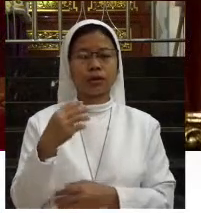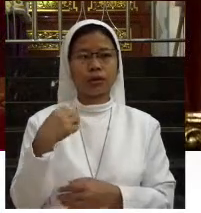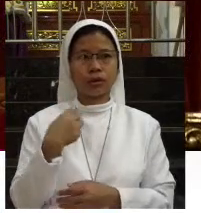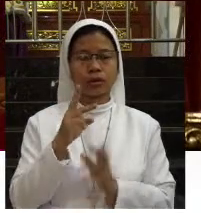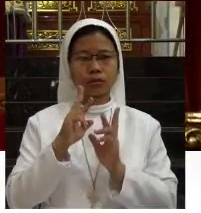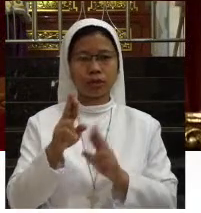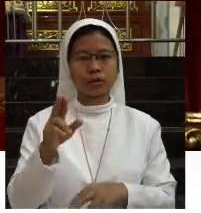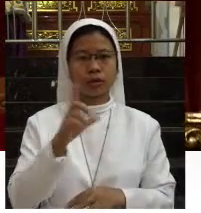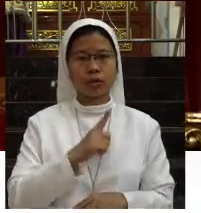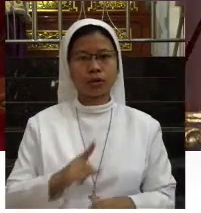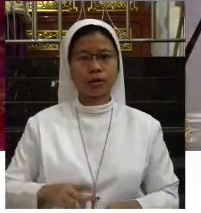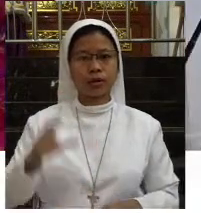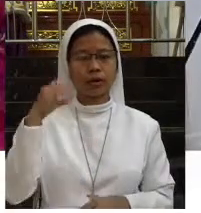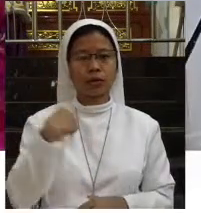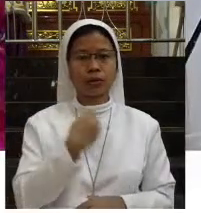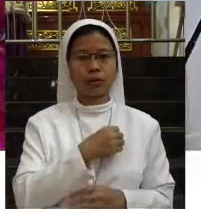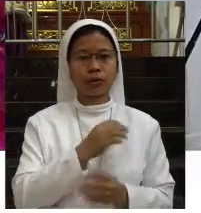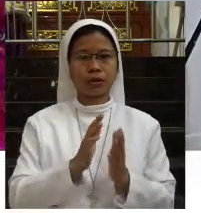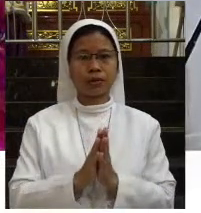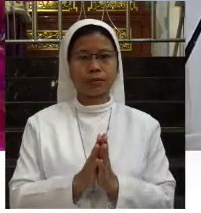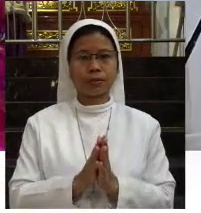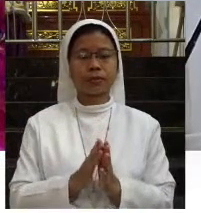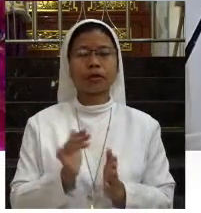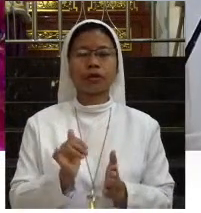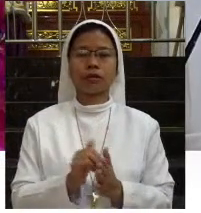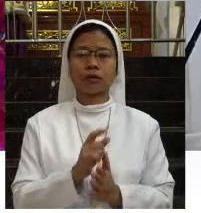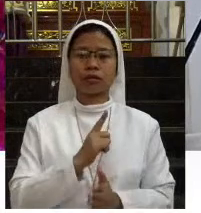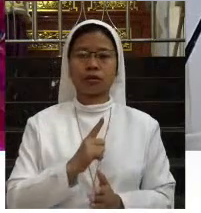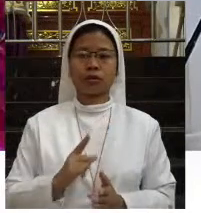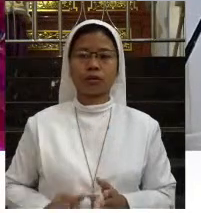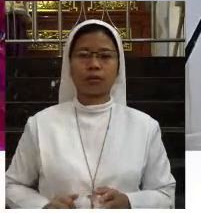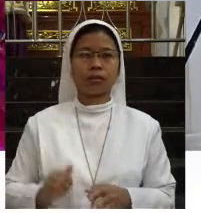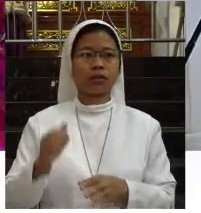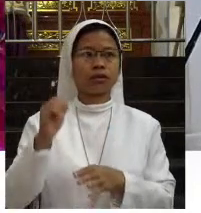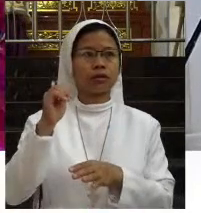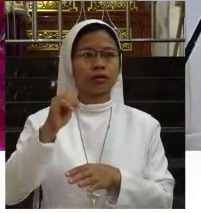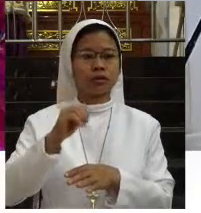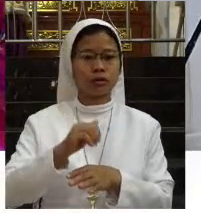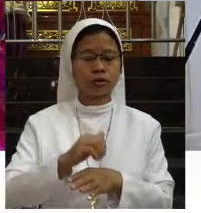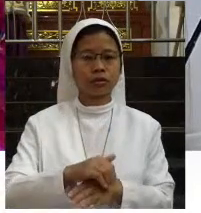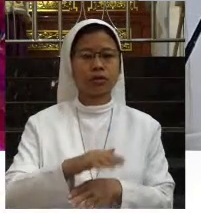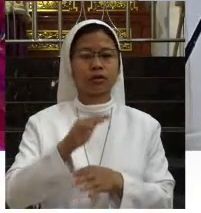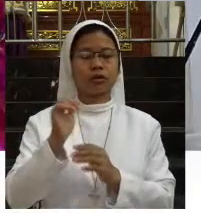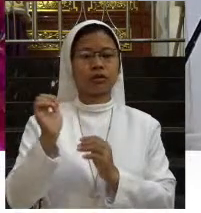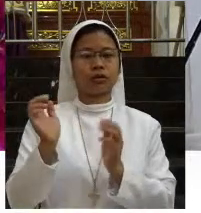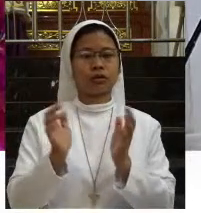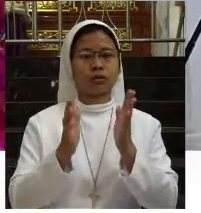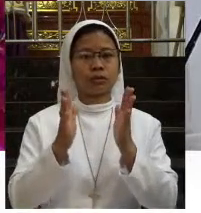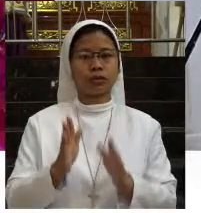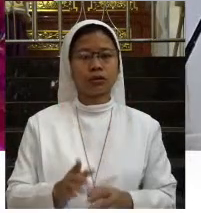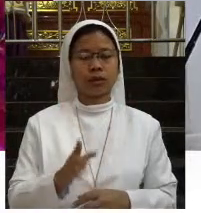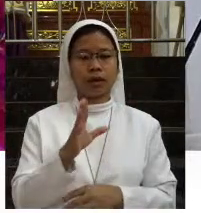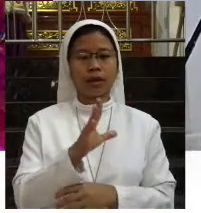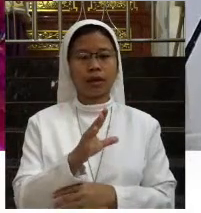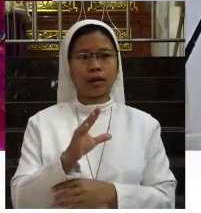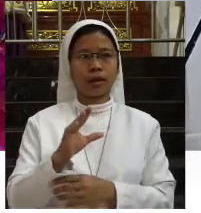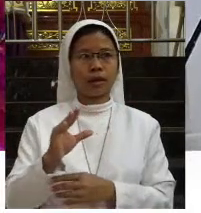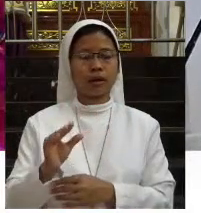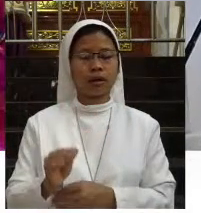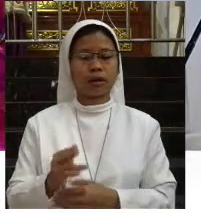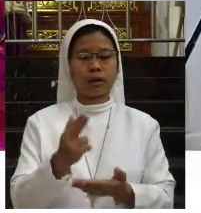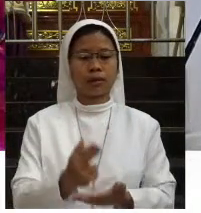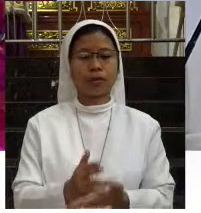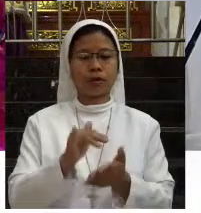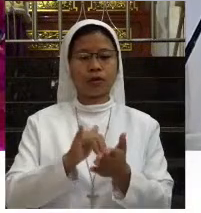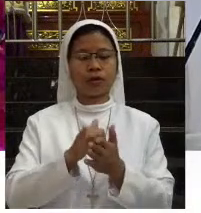prayer. That the Lord who sets captives free, raises up those who were bowed down,